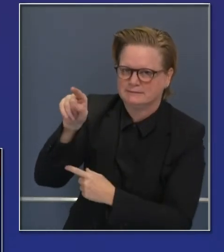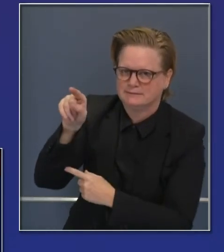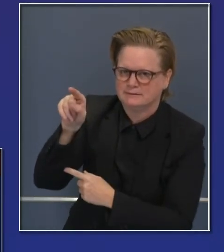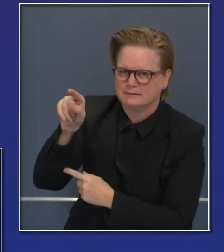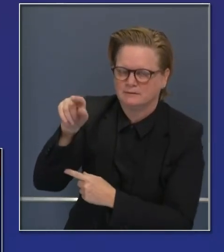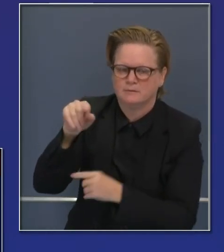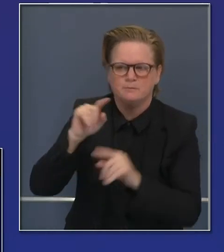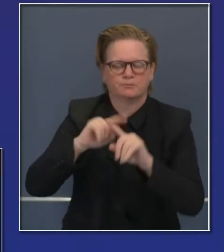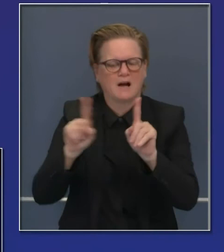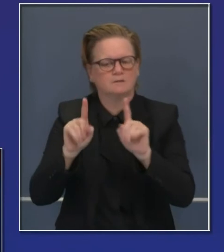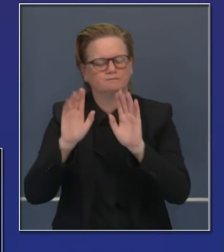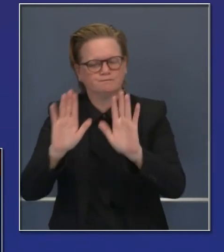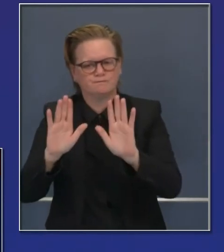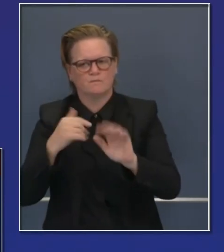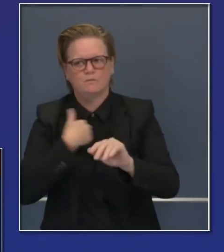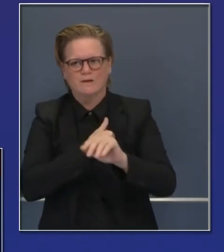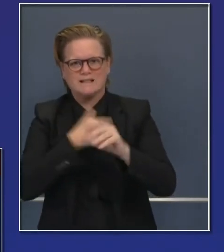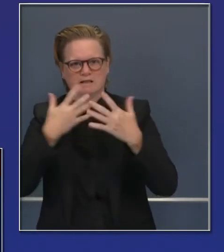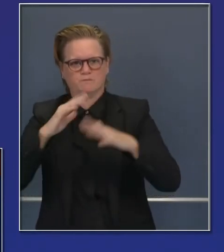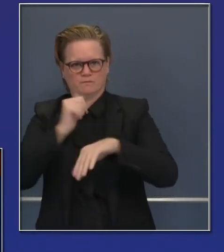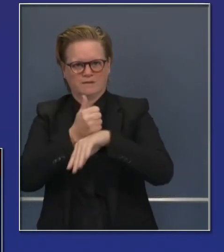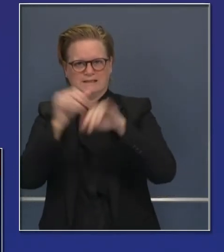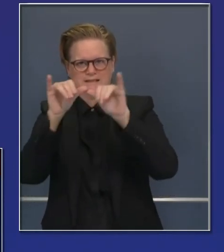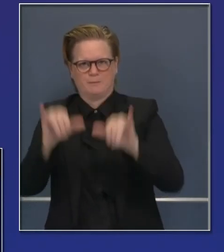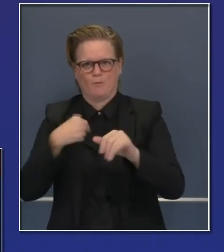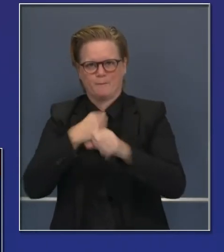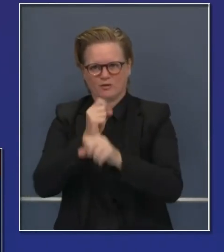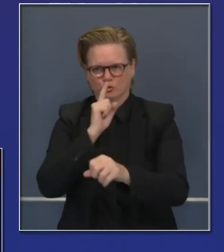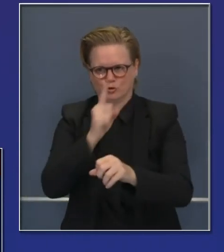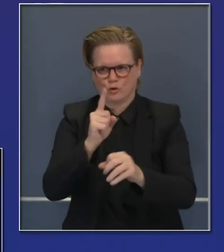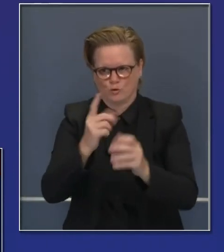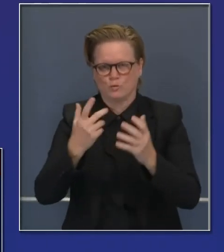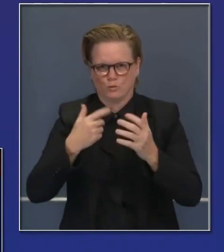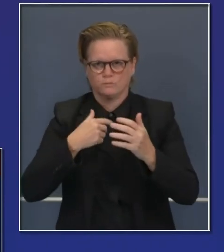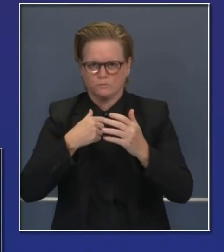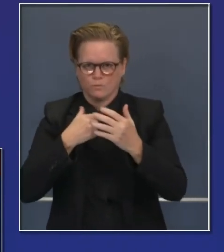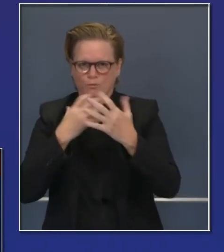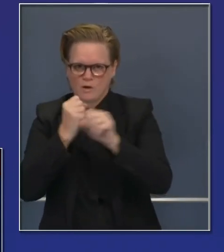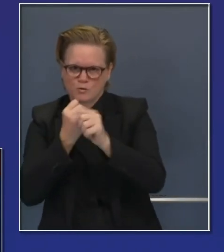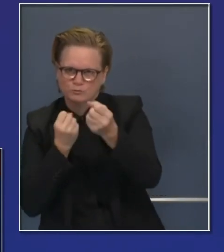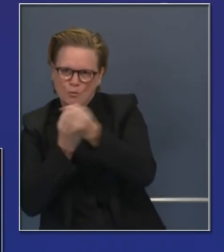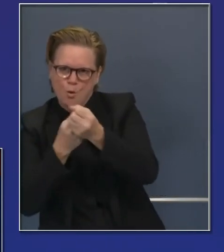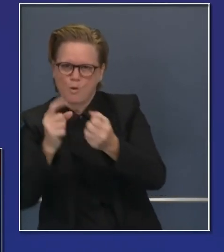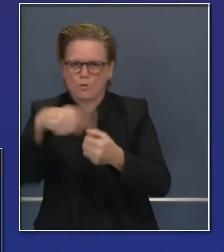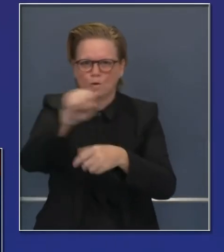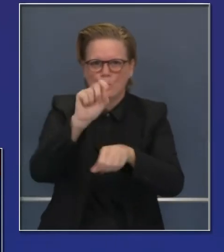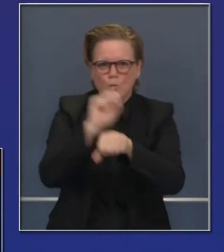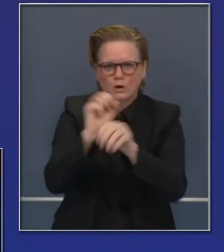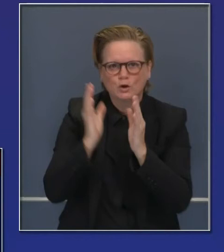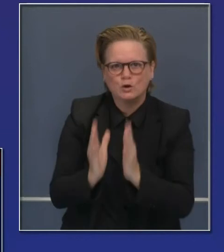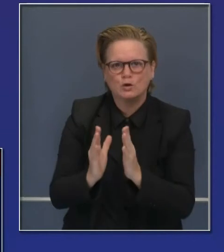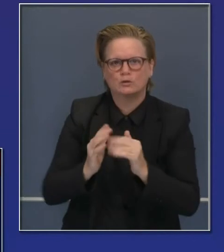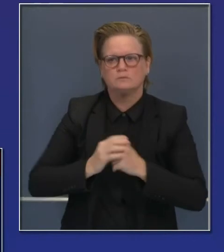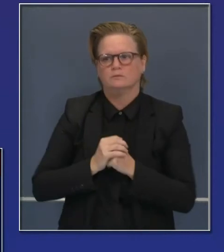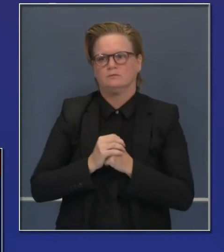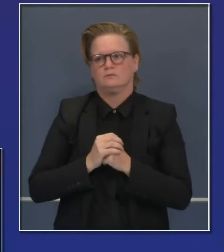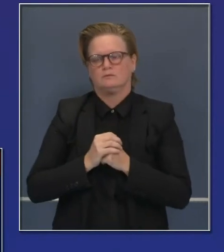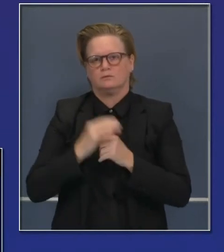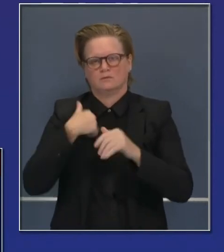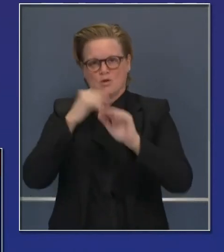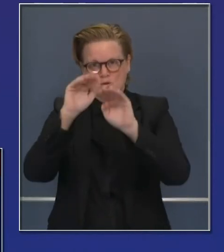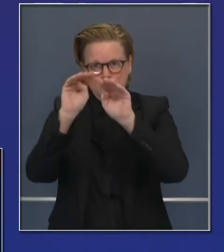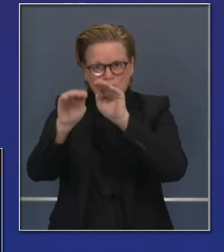just want to remind folks, those of you that are working, that may have been exposed, you